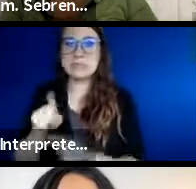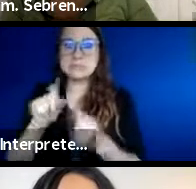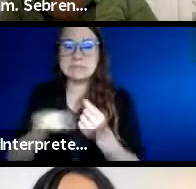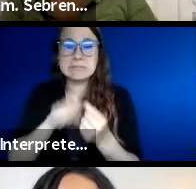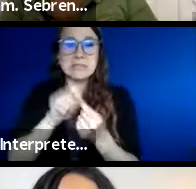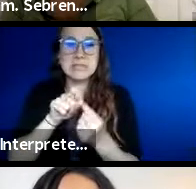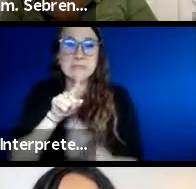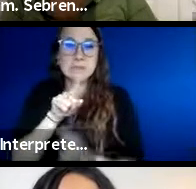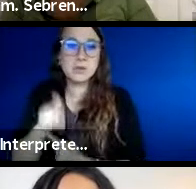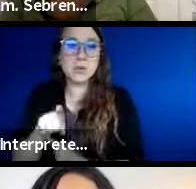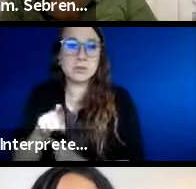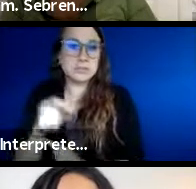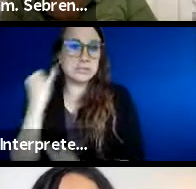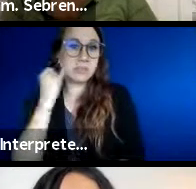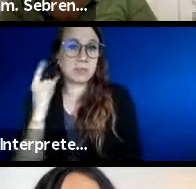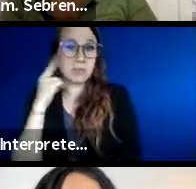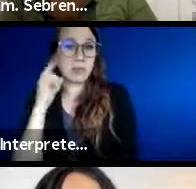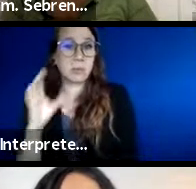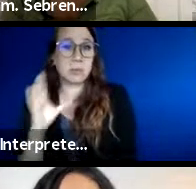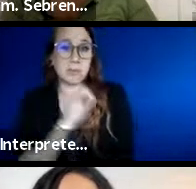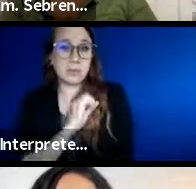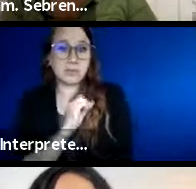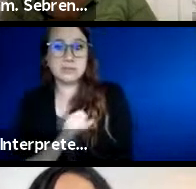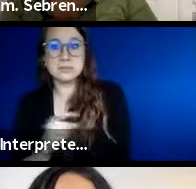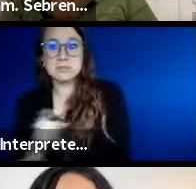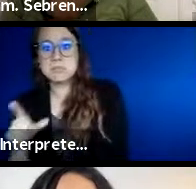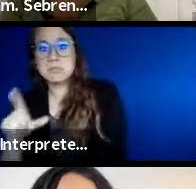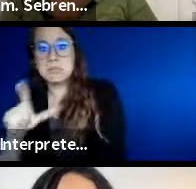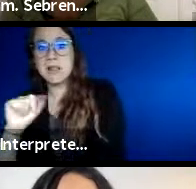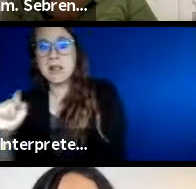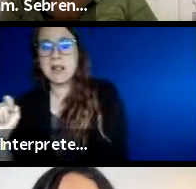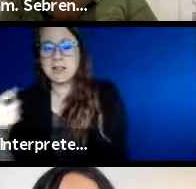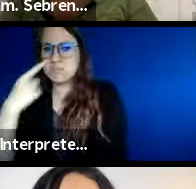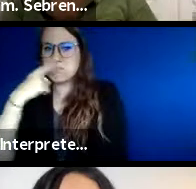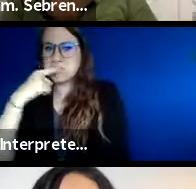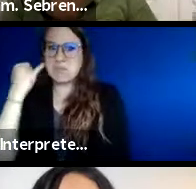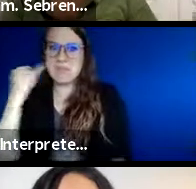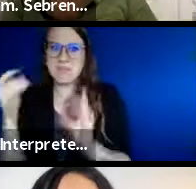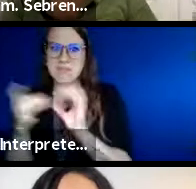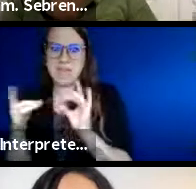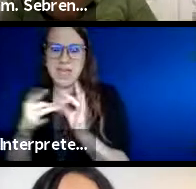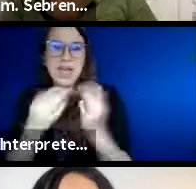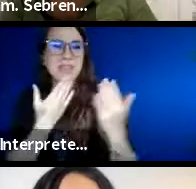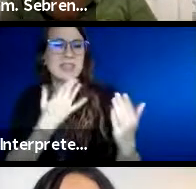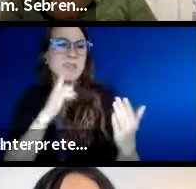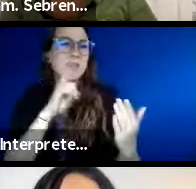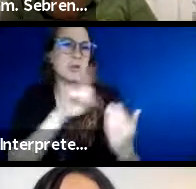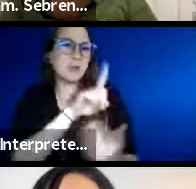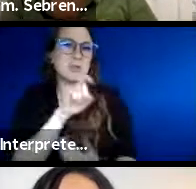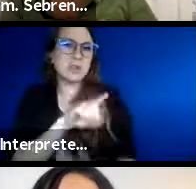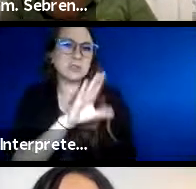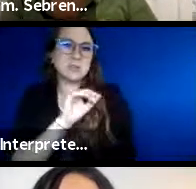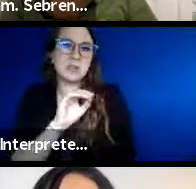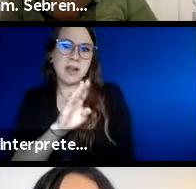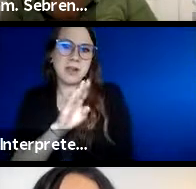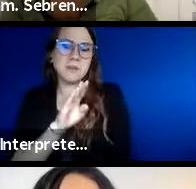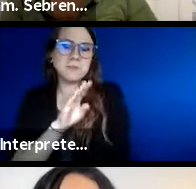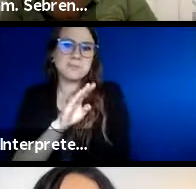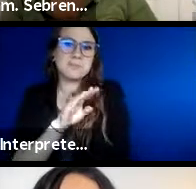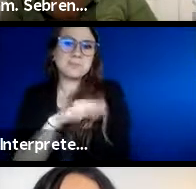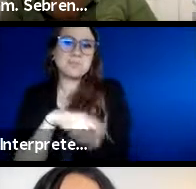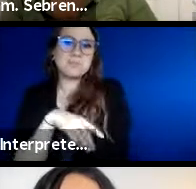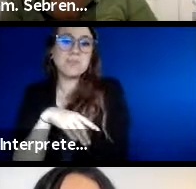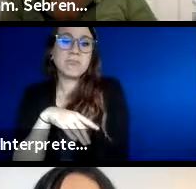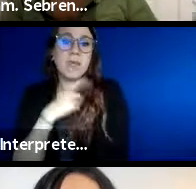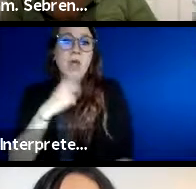missed. And Mayor, if I may just add, and thanks for the question, Commissioner. When we